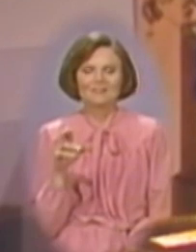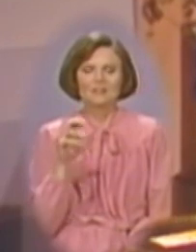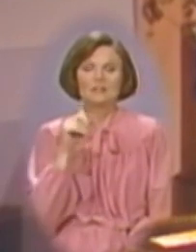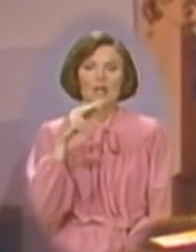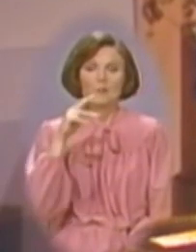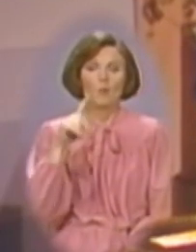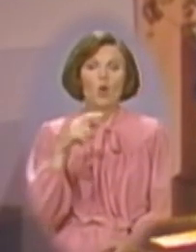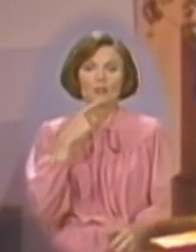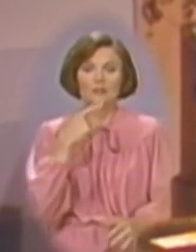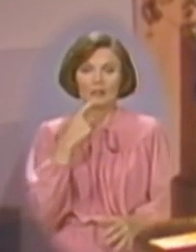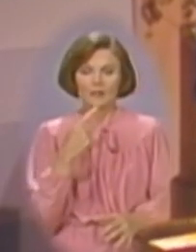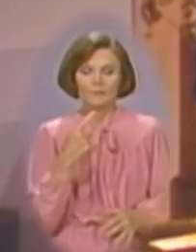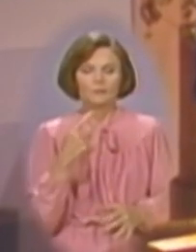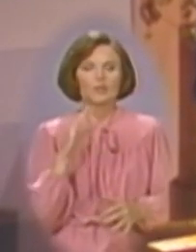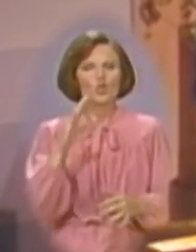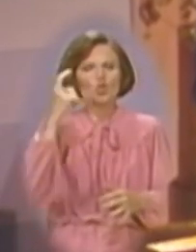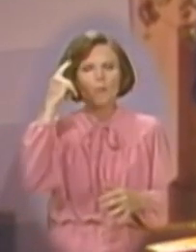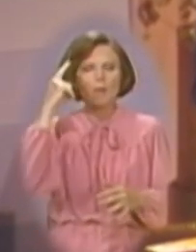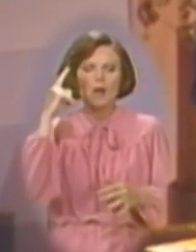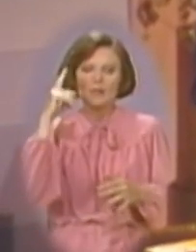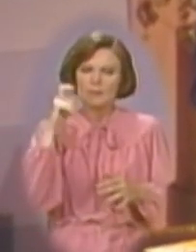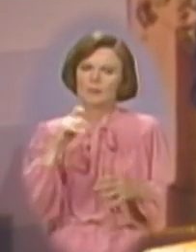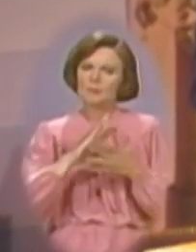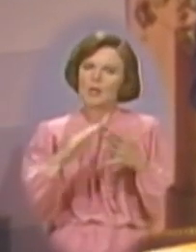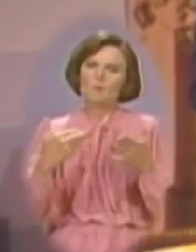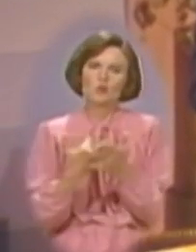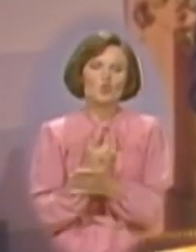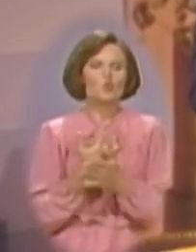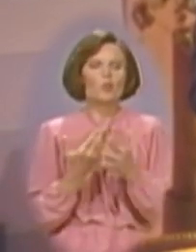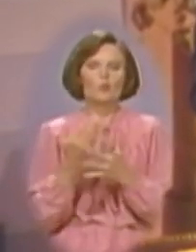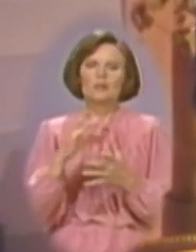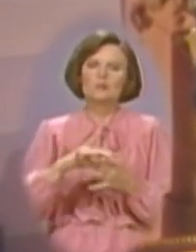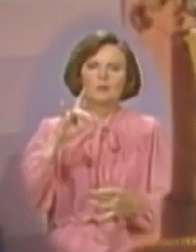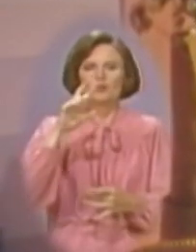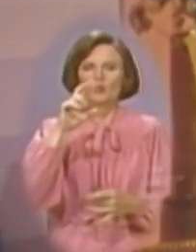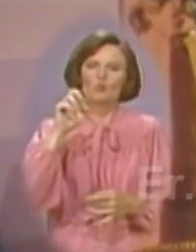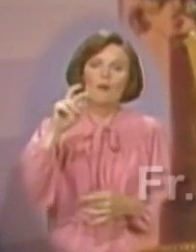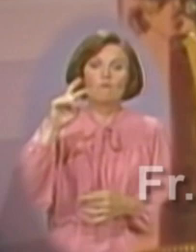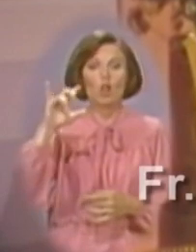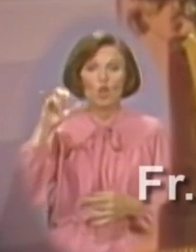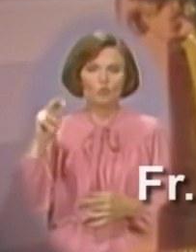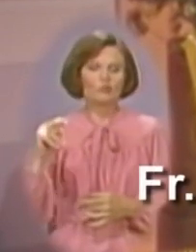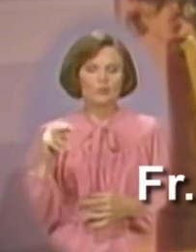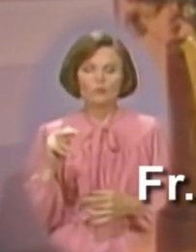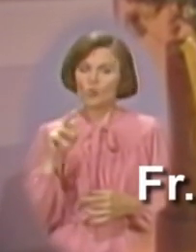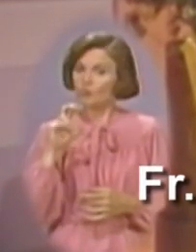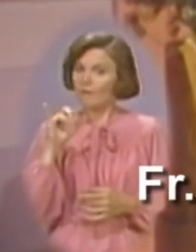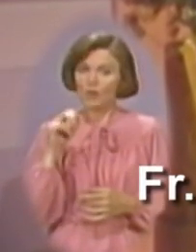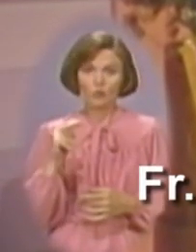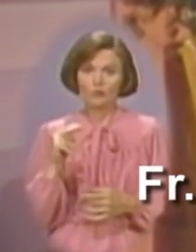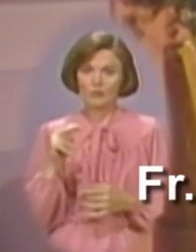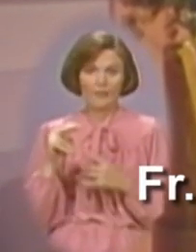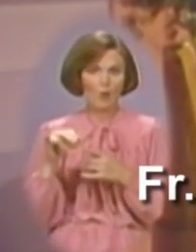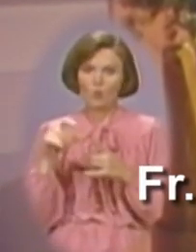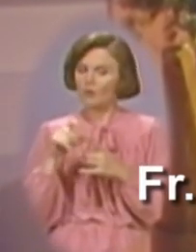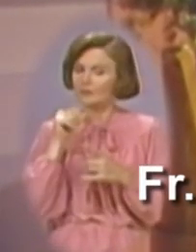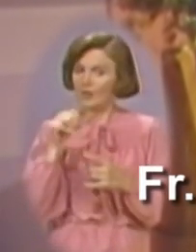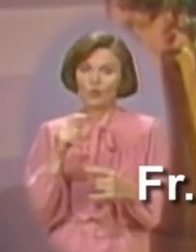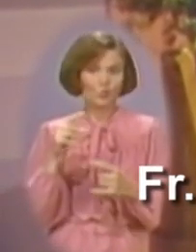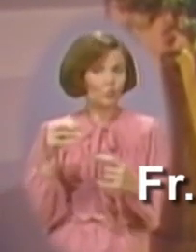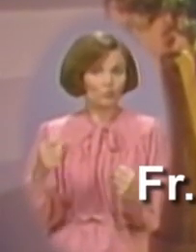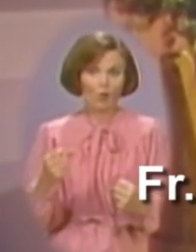St. Paul said, your minds must be renewed by a spiritual revolution. And revolution is not too strong a word for